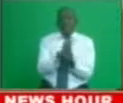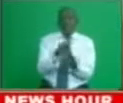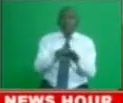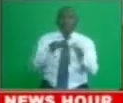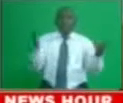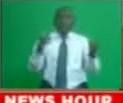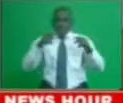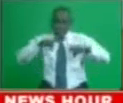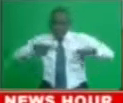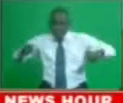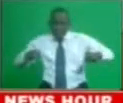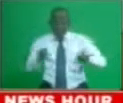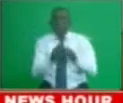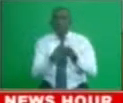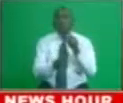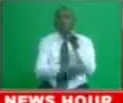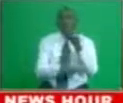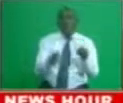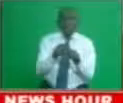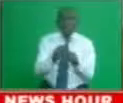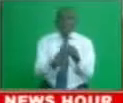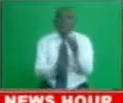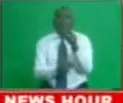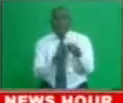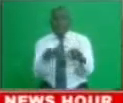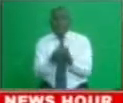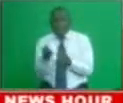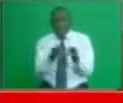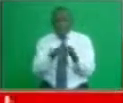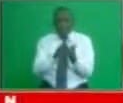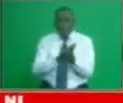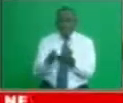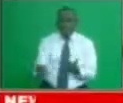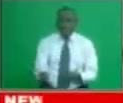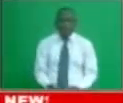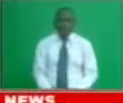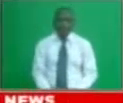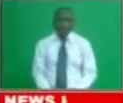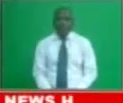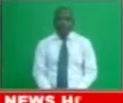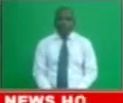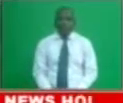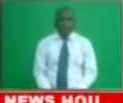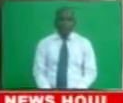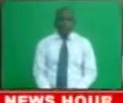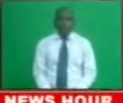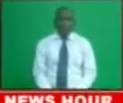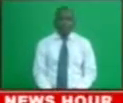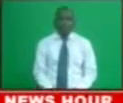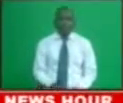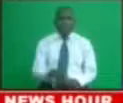open investigation and prosecution and penalties. Napoleon Atukito reports.